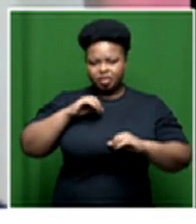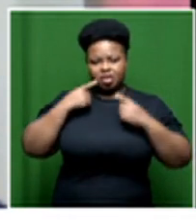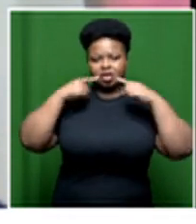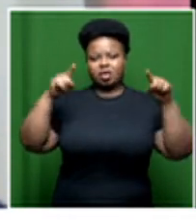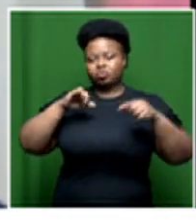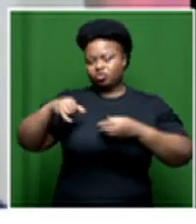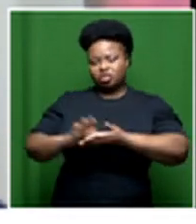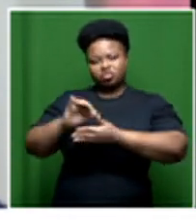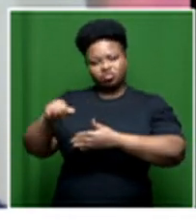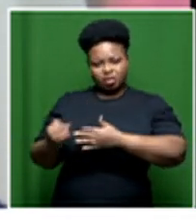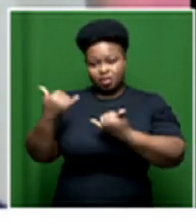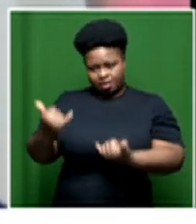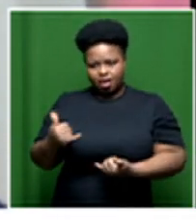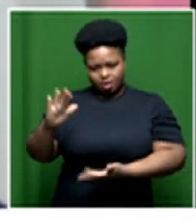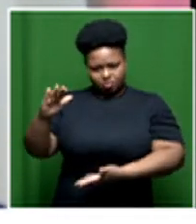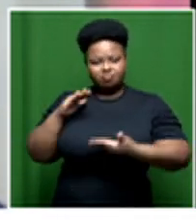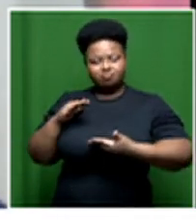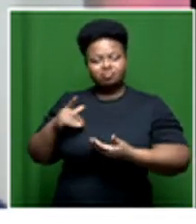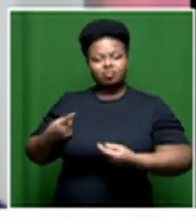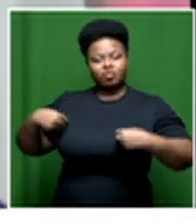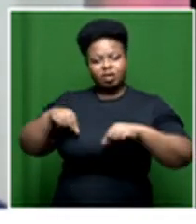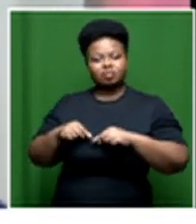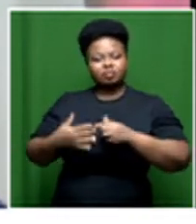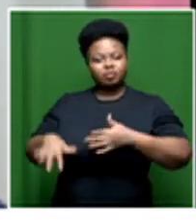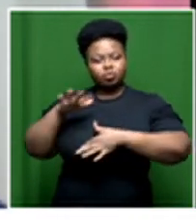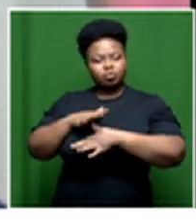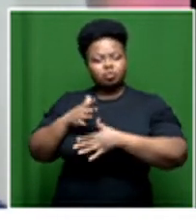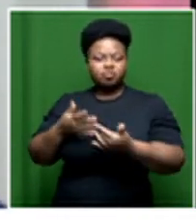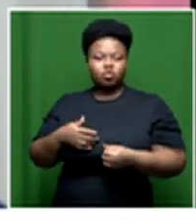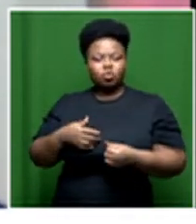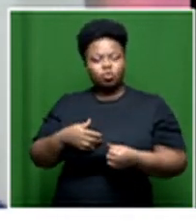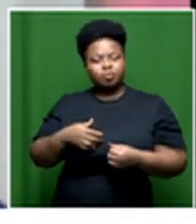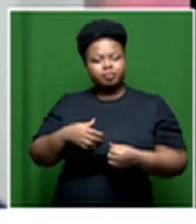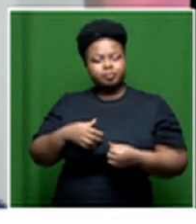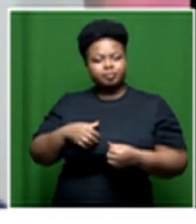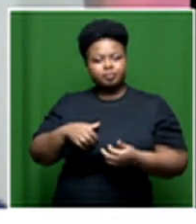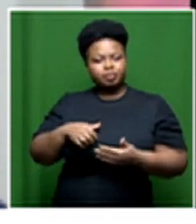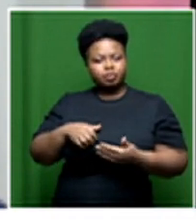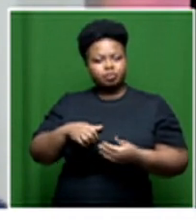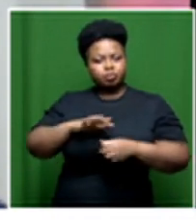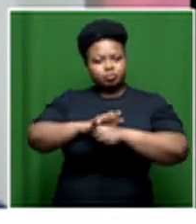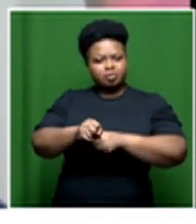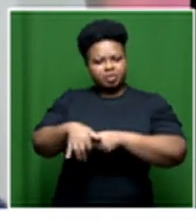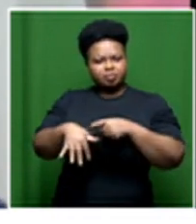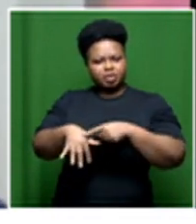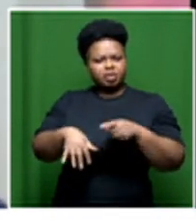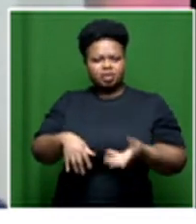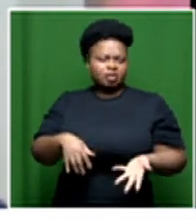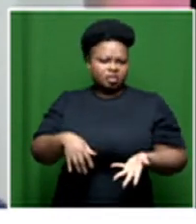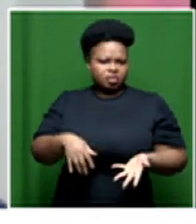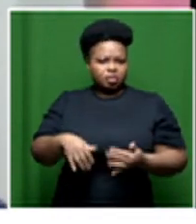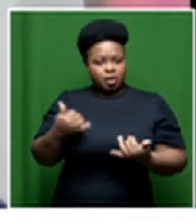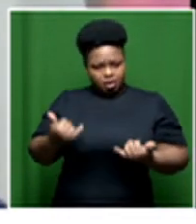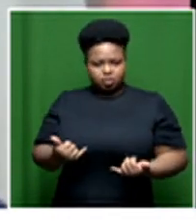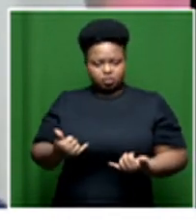Johnson & Johnson is making as an intervention on the AD26 COVID-2,